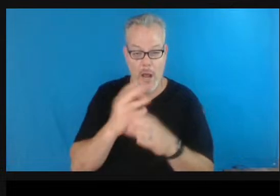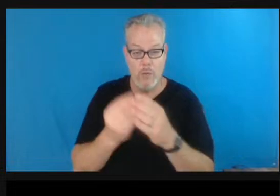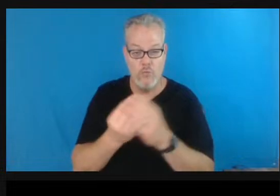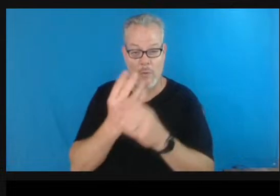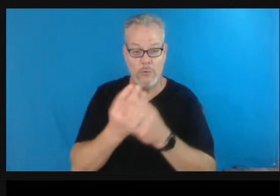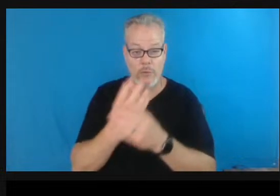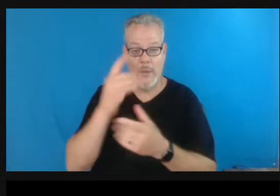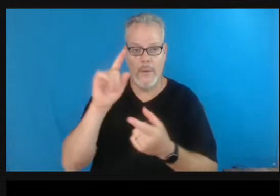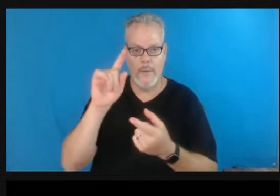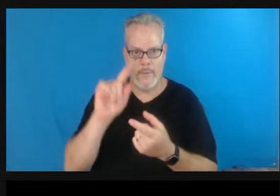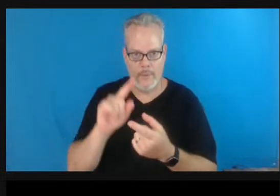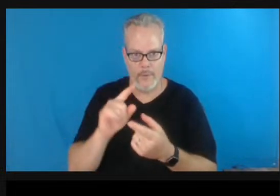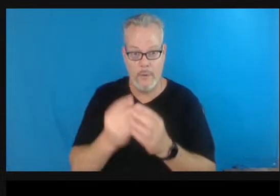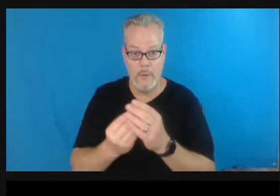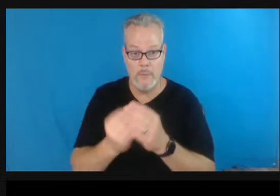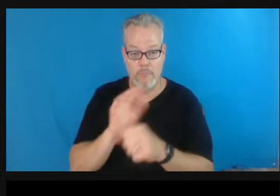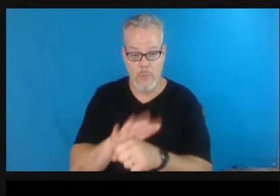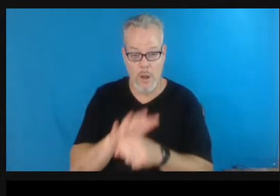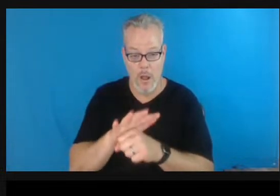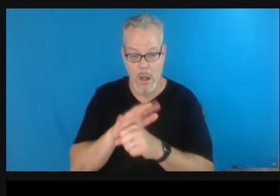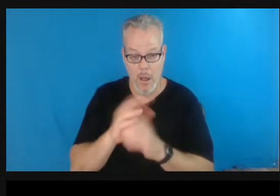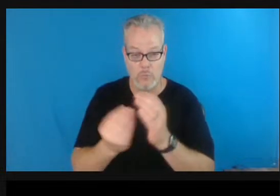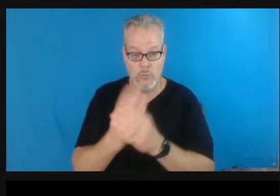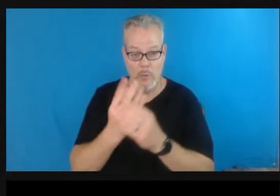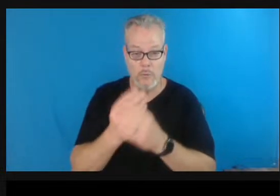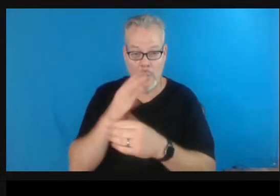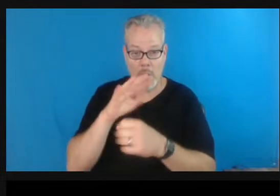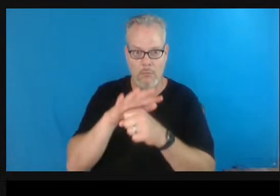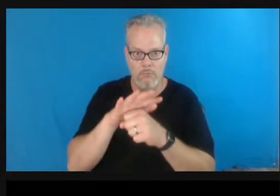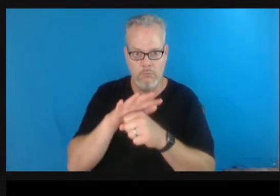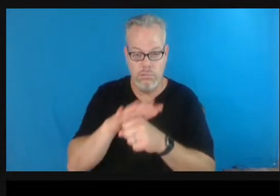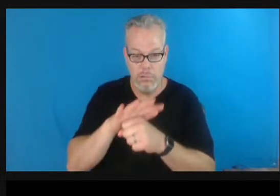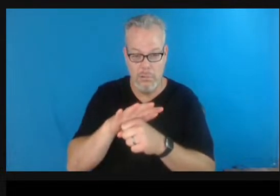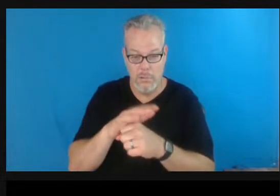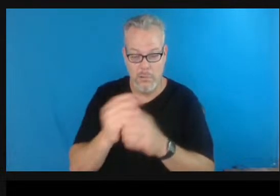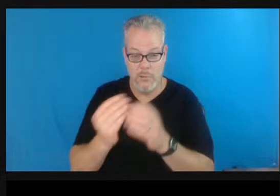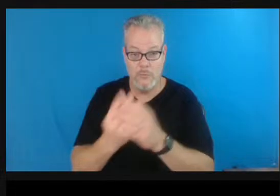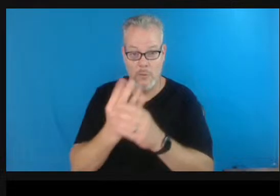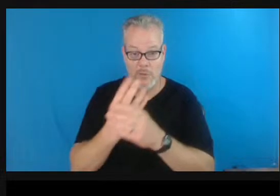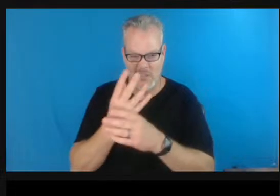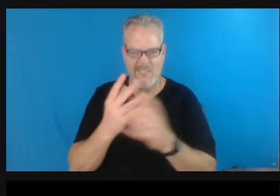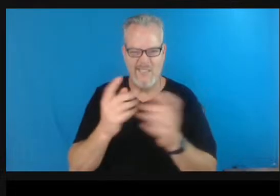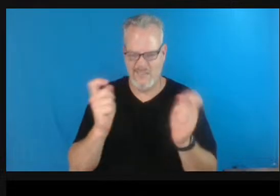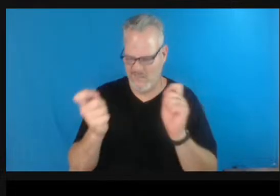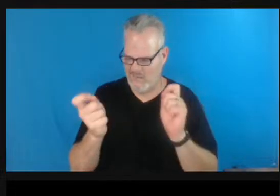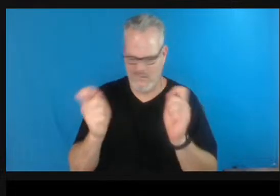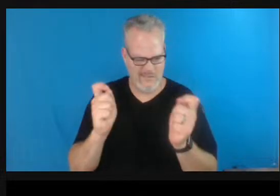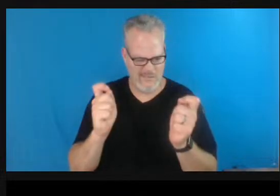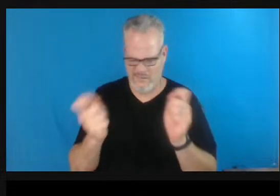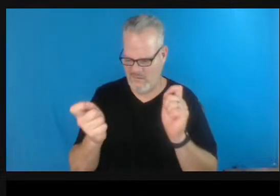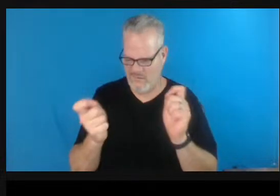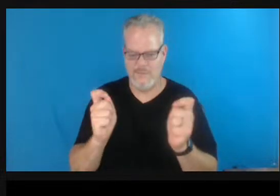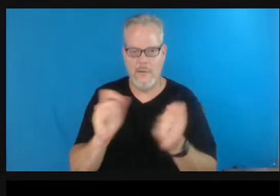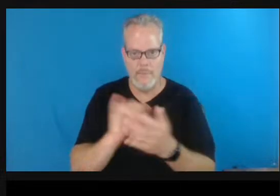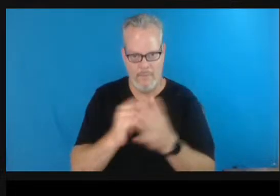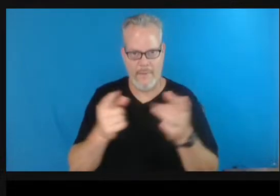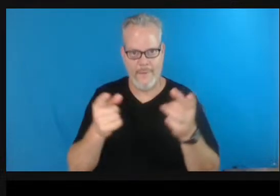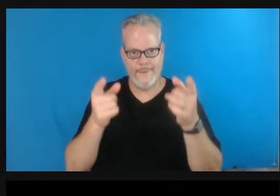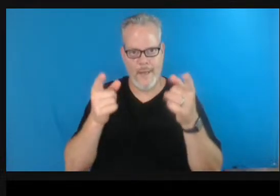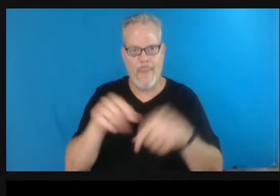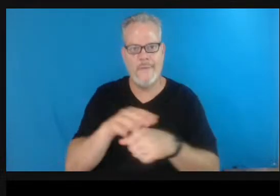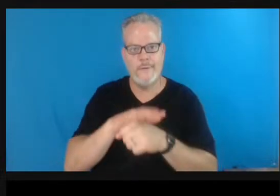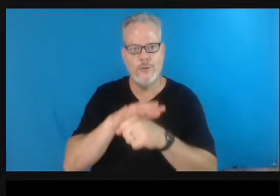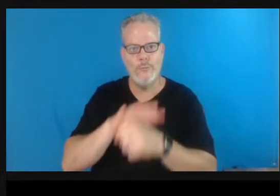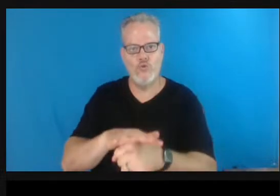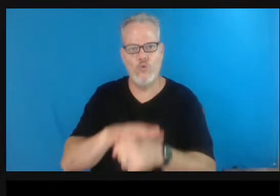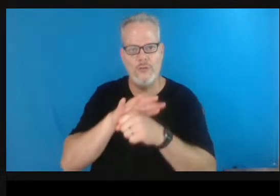actually somewhat mirroring that, but within each episode, just pressurizing and then coming back around this